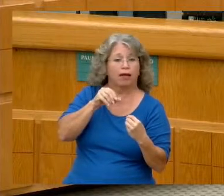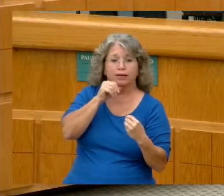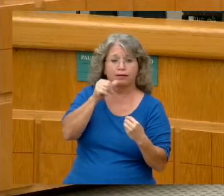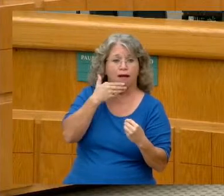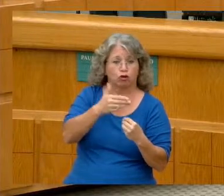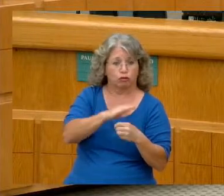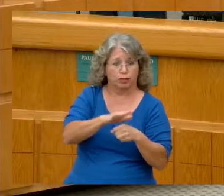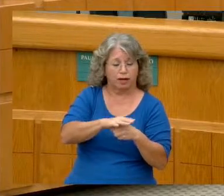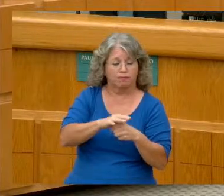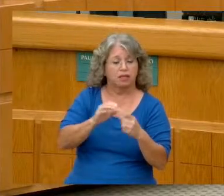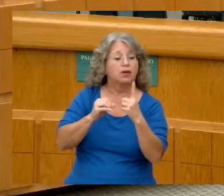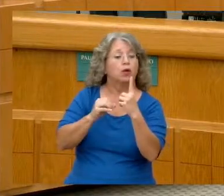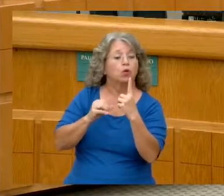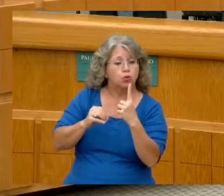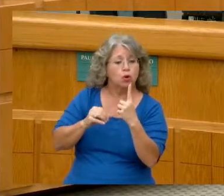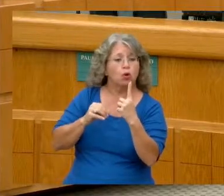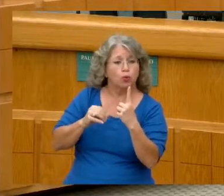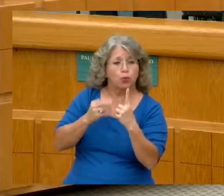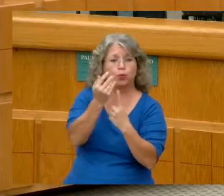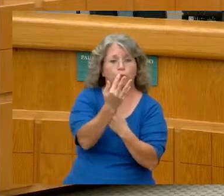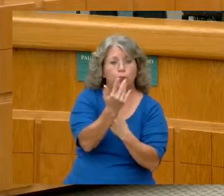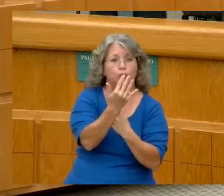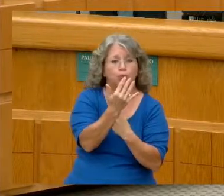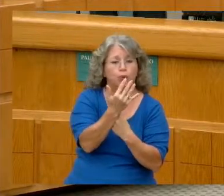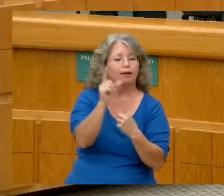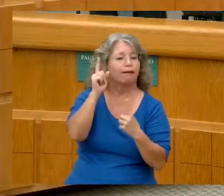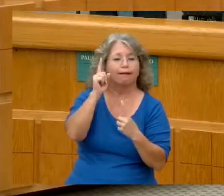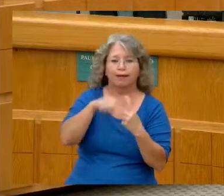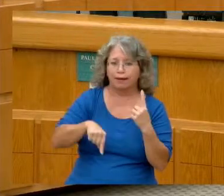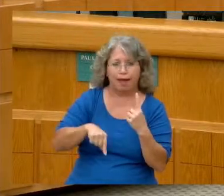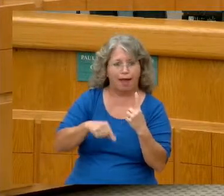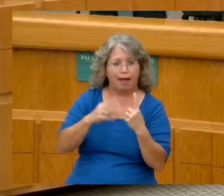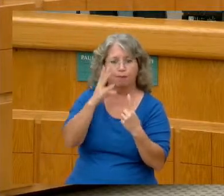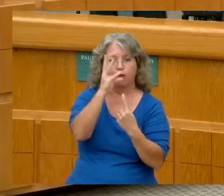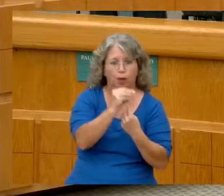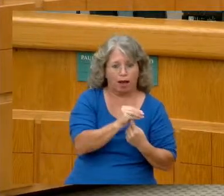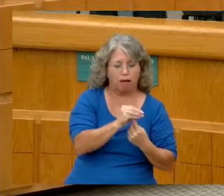season. I have 2 masks that I will demonstrate with.